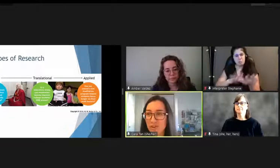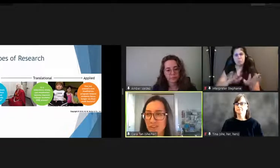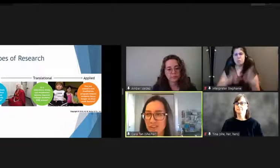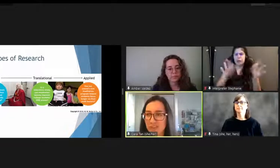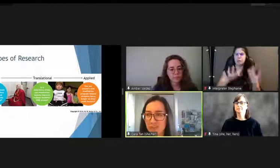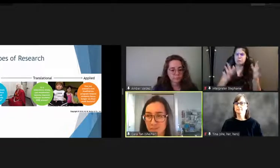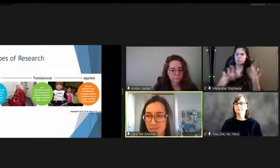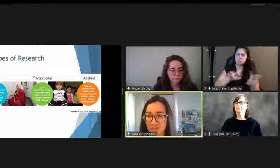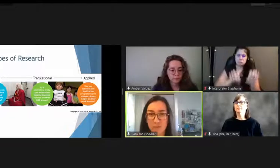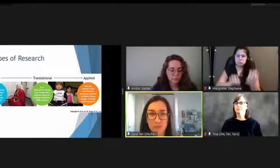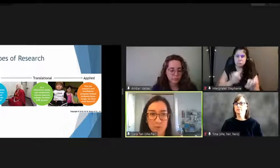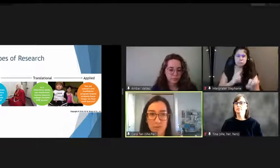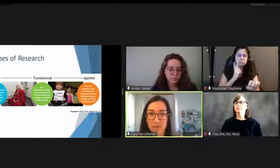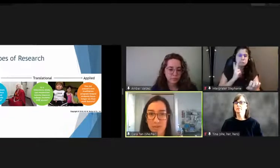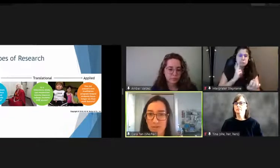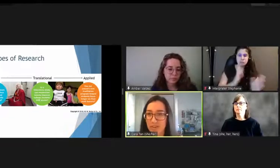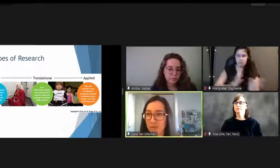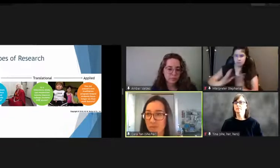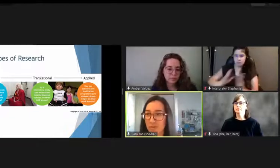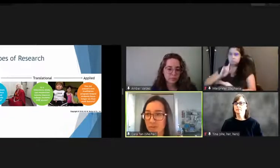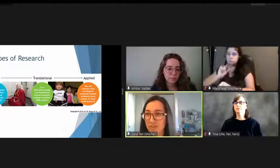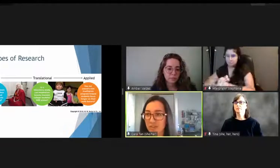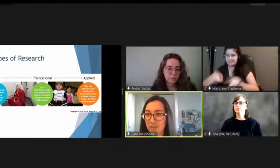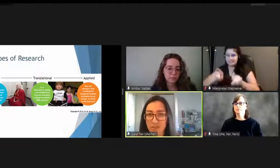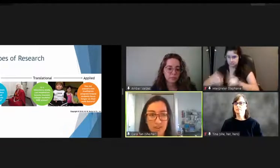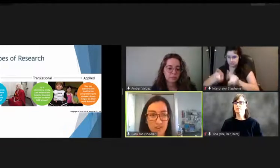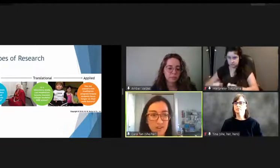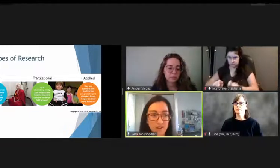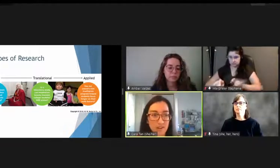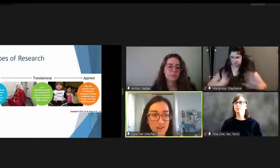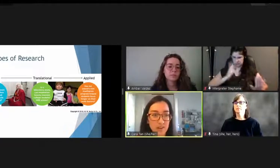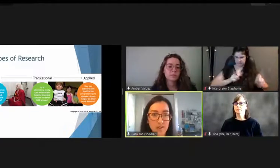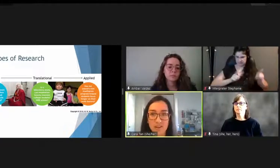Do you understand the differences between our three types of research?